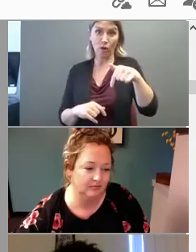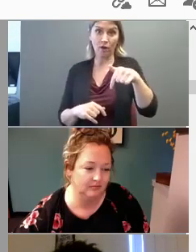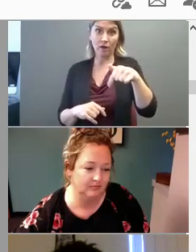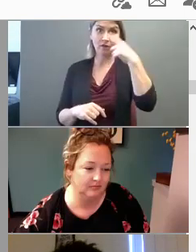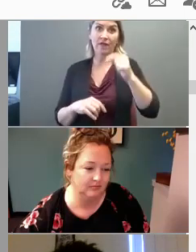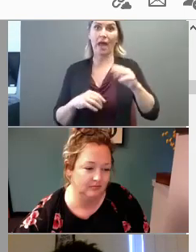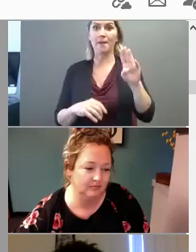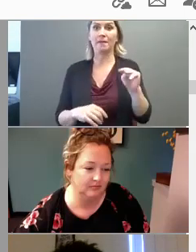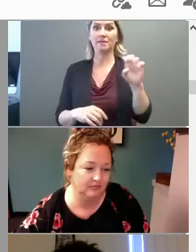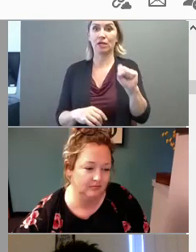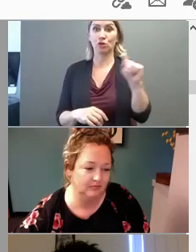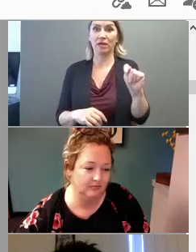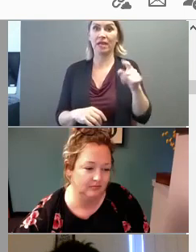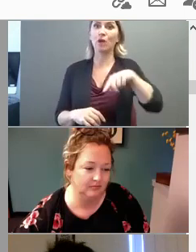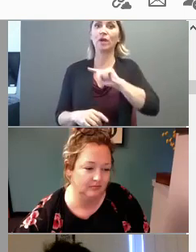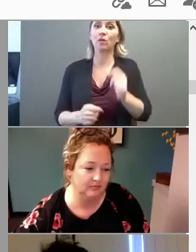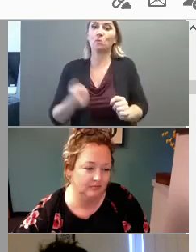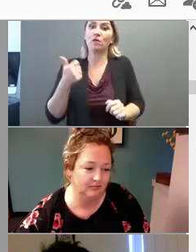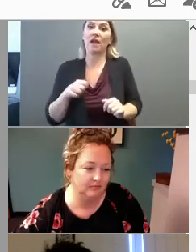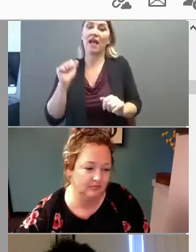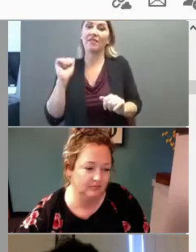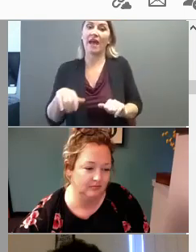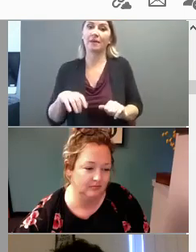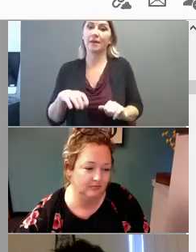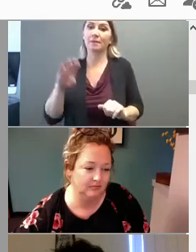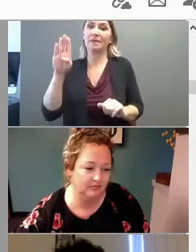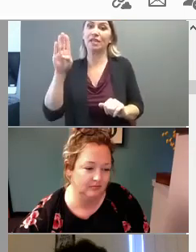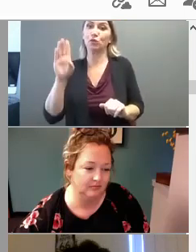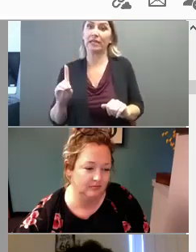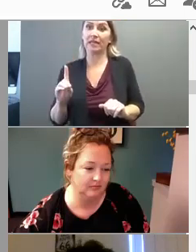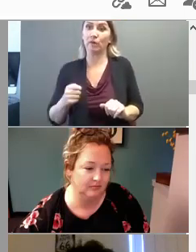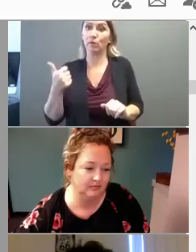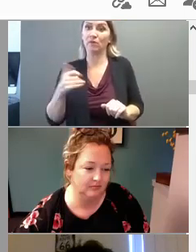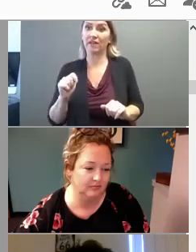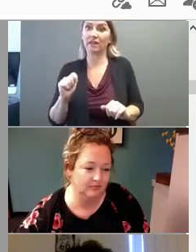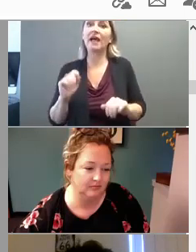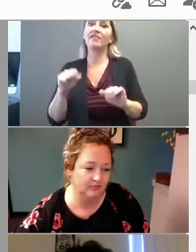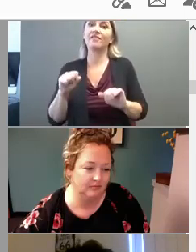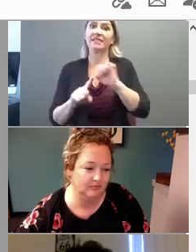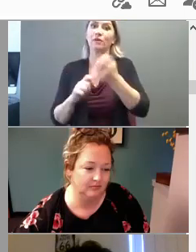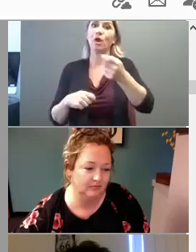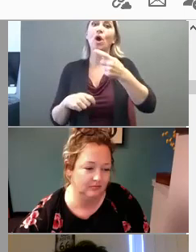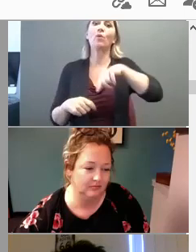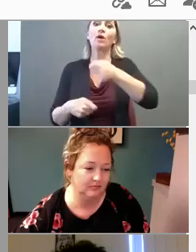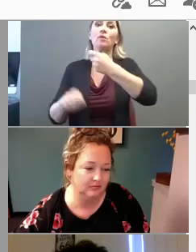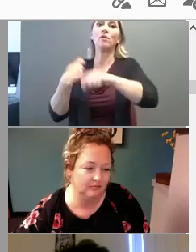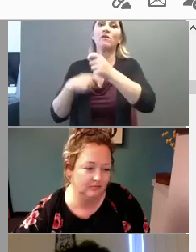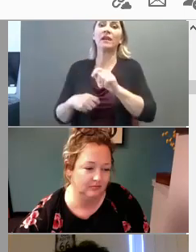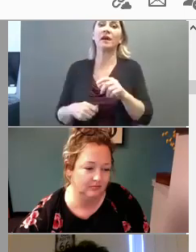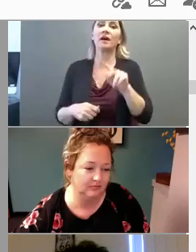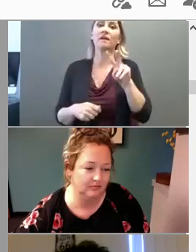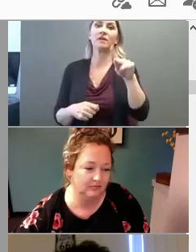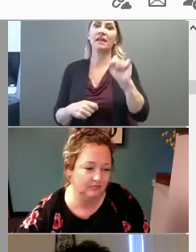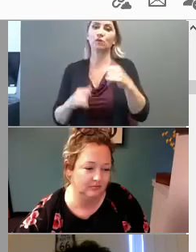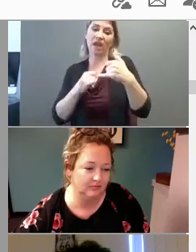tree, and we remove this particular vertex that is B to D. In that scenario, again, we are replacing one particular vertex, one particular